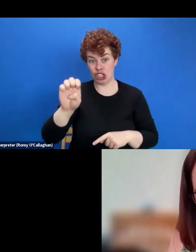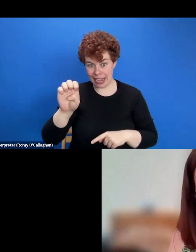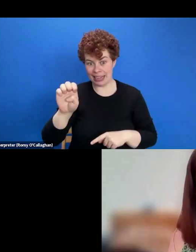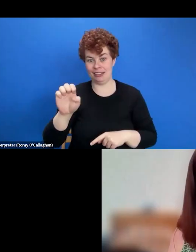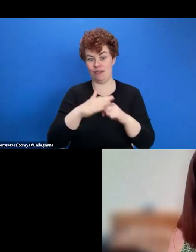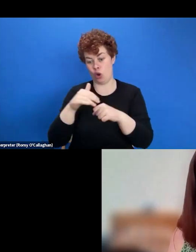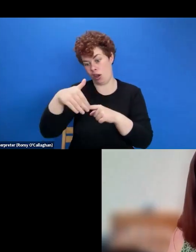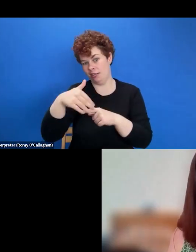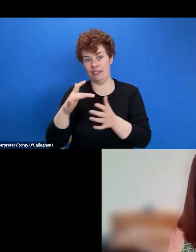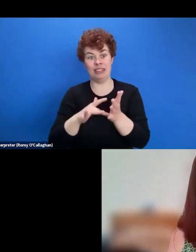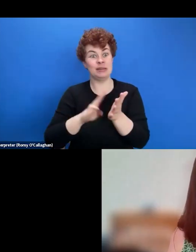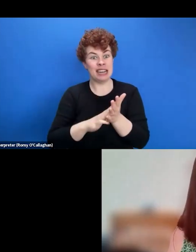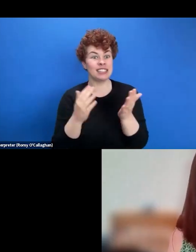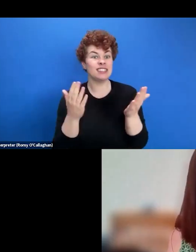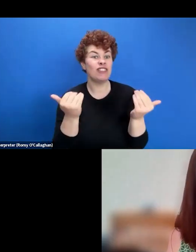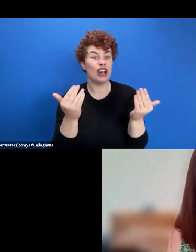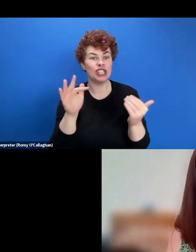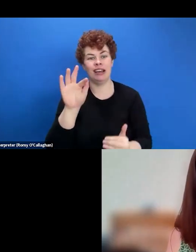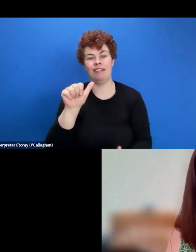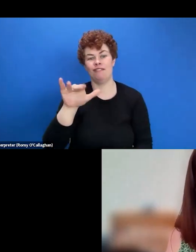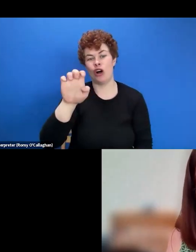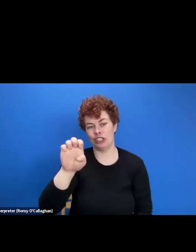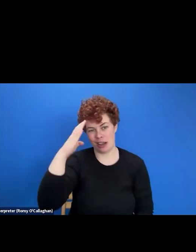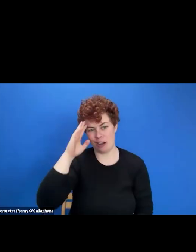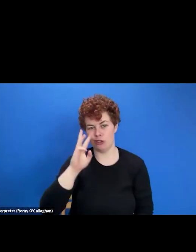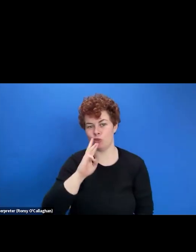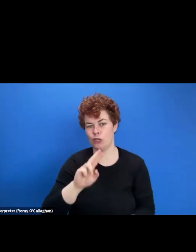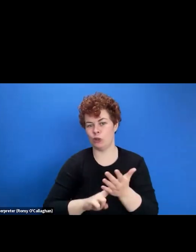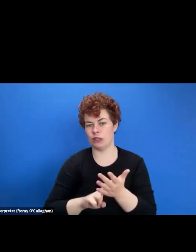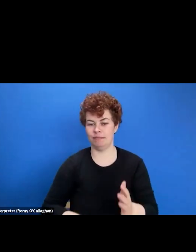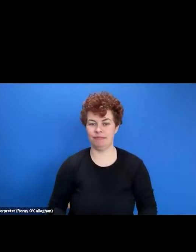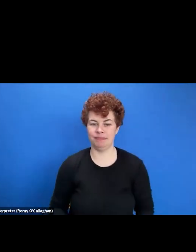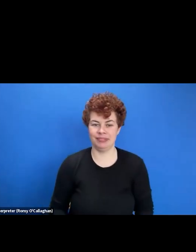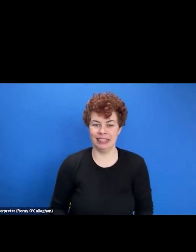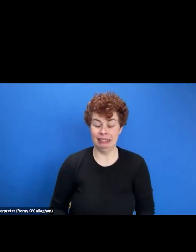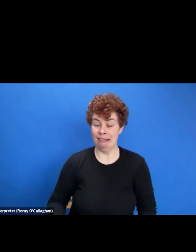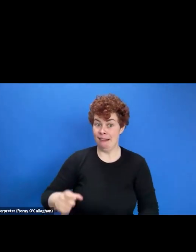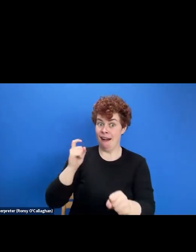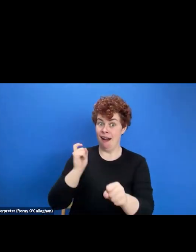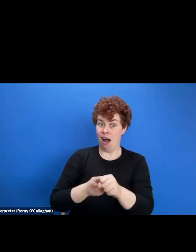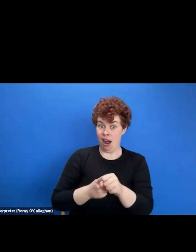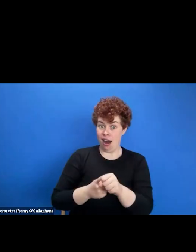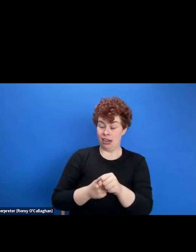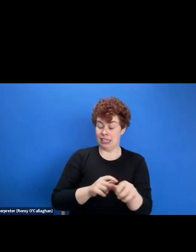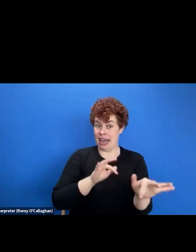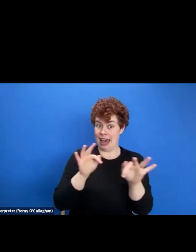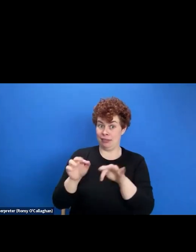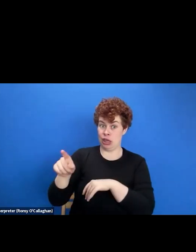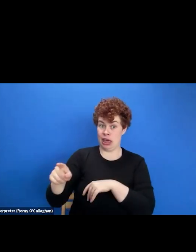welcome, Paulcha. Thanks so much. Wow, how to follow that, Giorgia? That was great. Thank you so